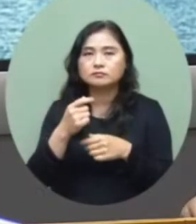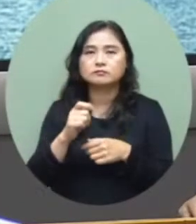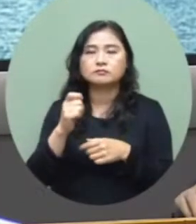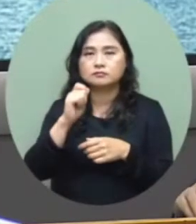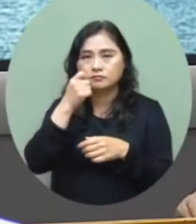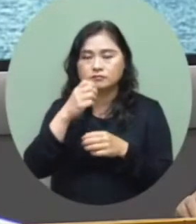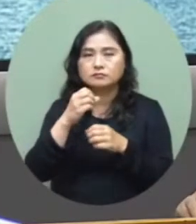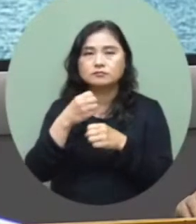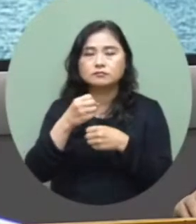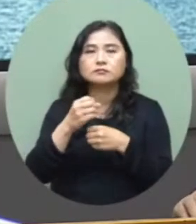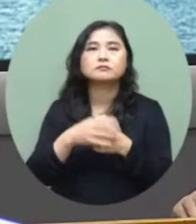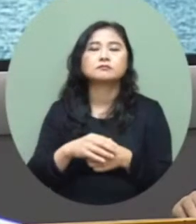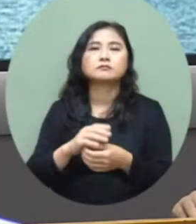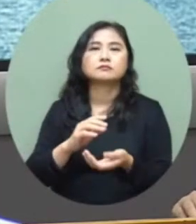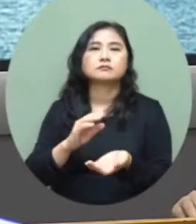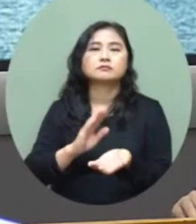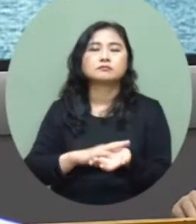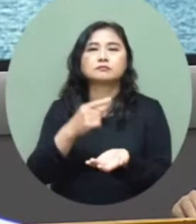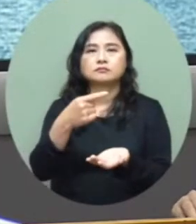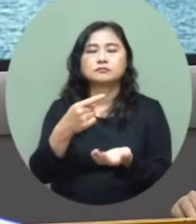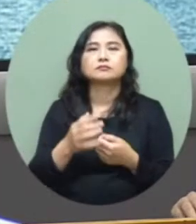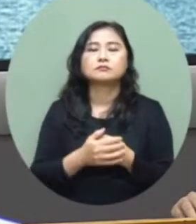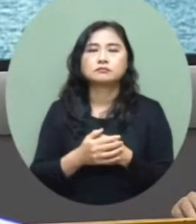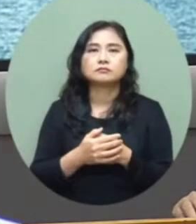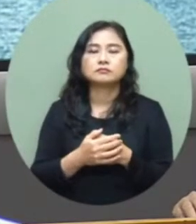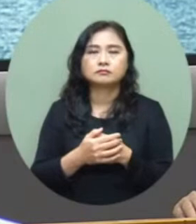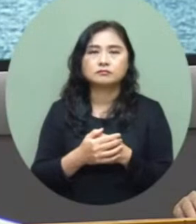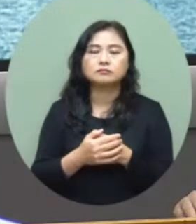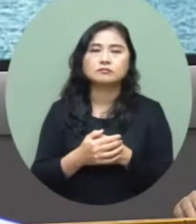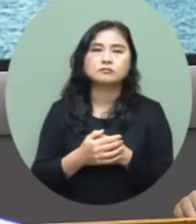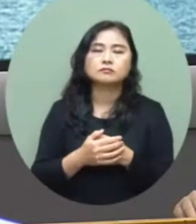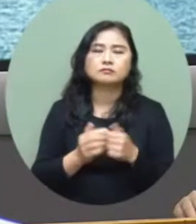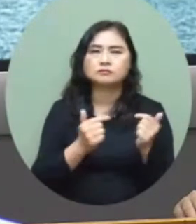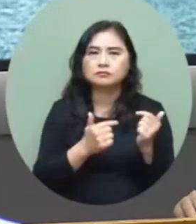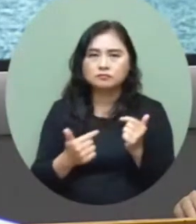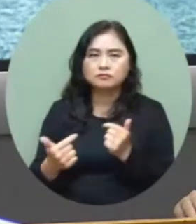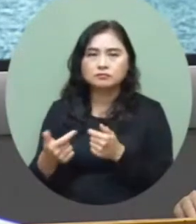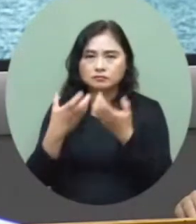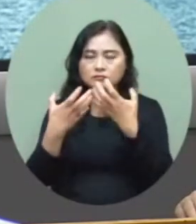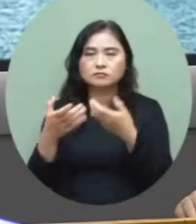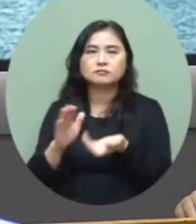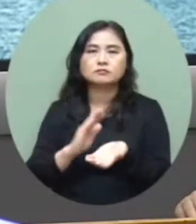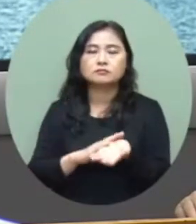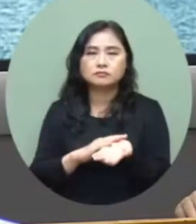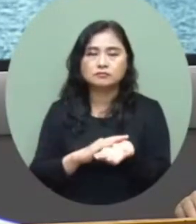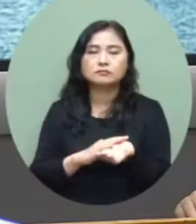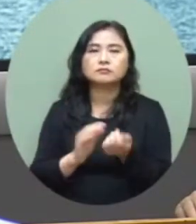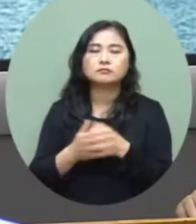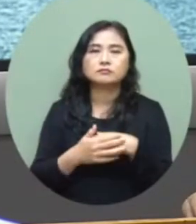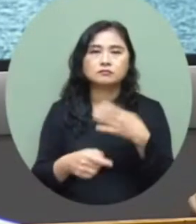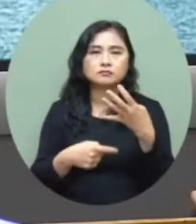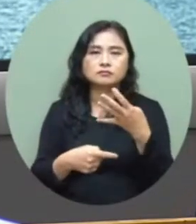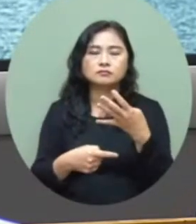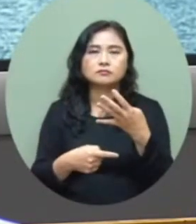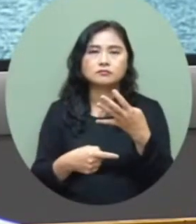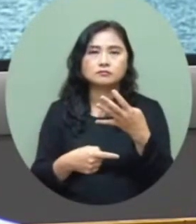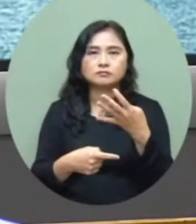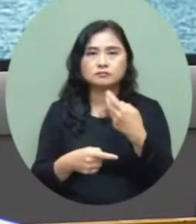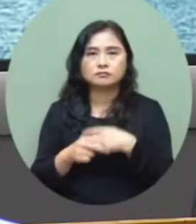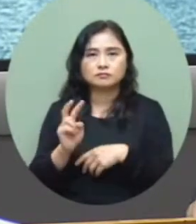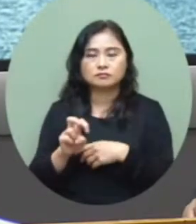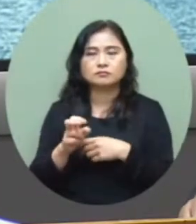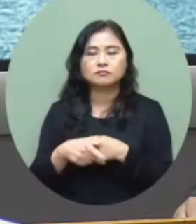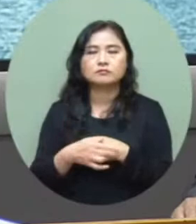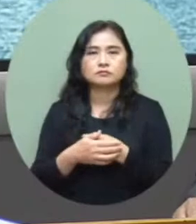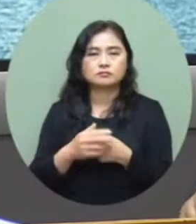March, and he was tested, and he was tested negative. That was a PCR test. And then we monitor his condition very closely. And then